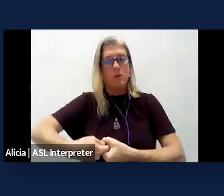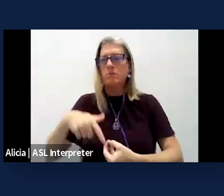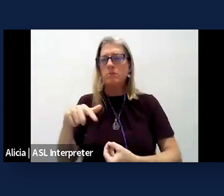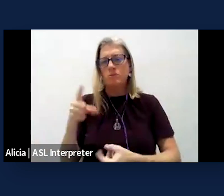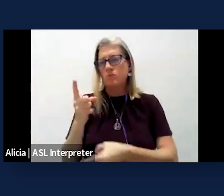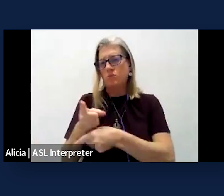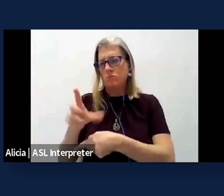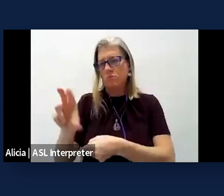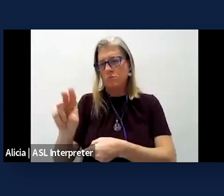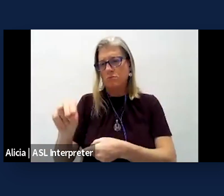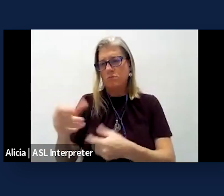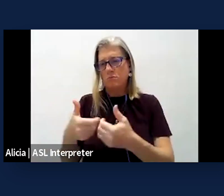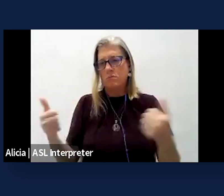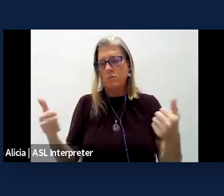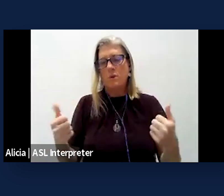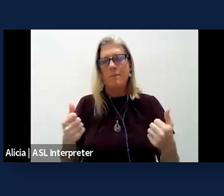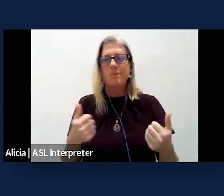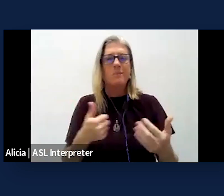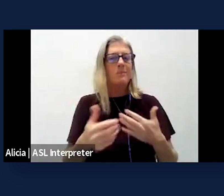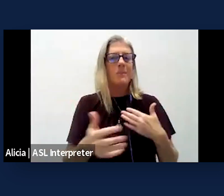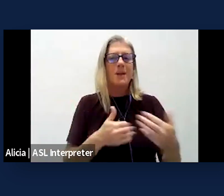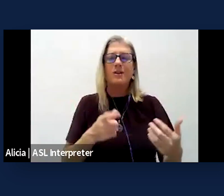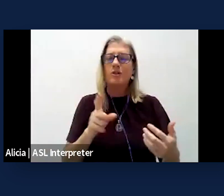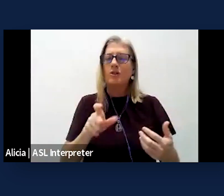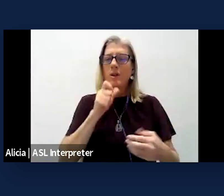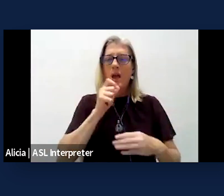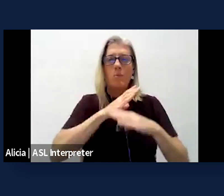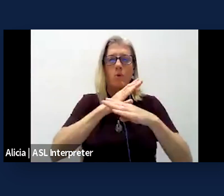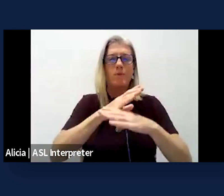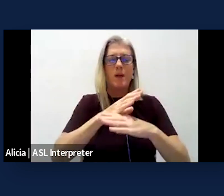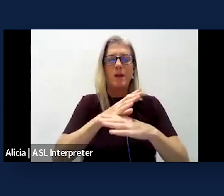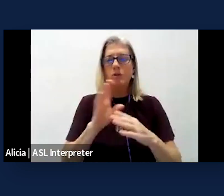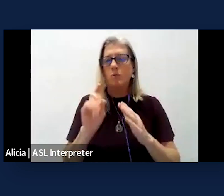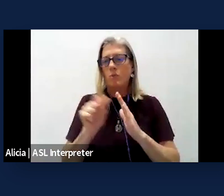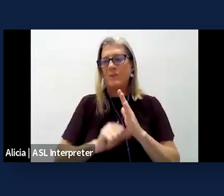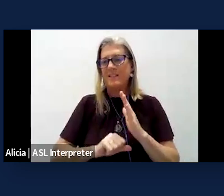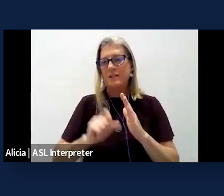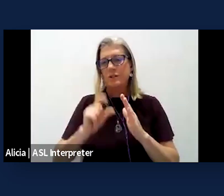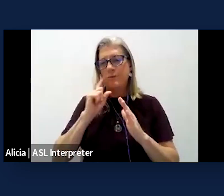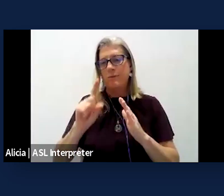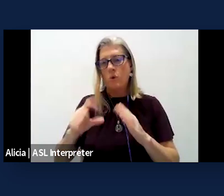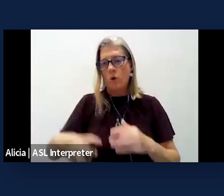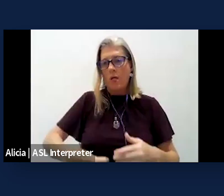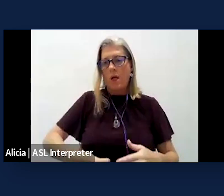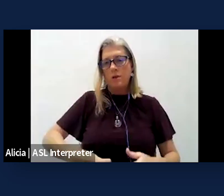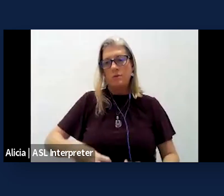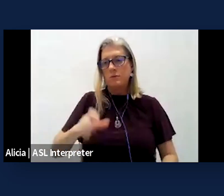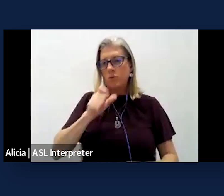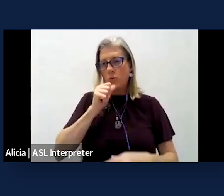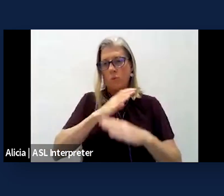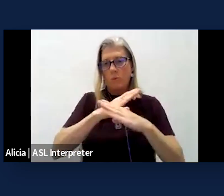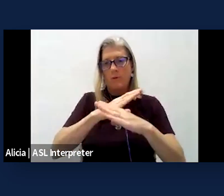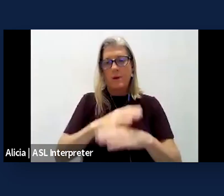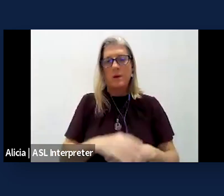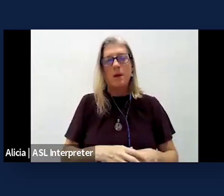I mean, it should not prevent the procedure for colostomy. I was just